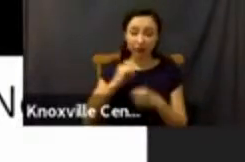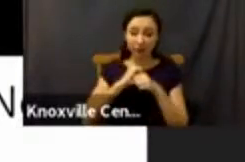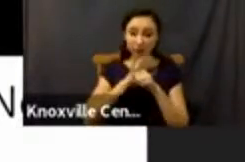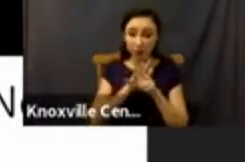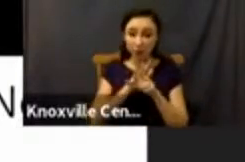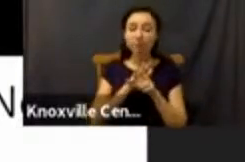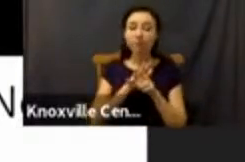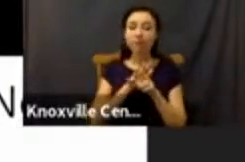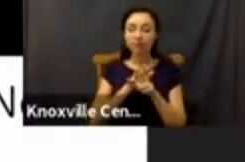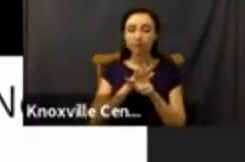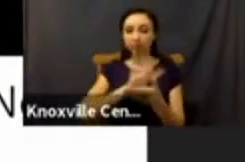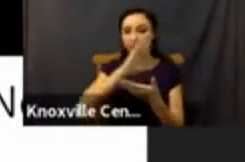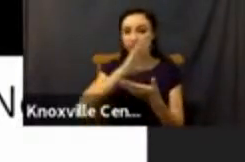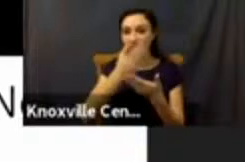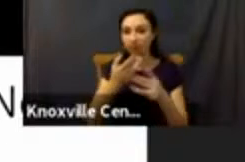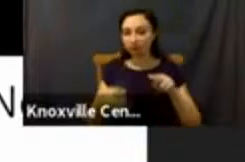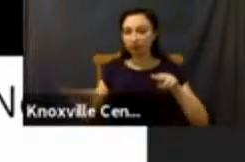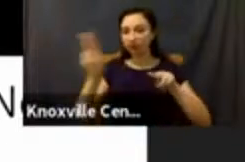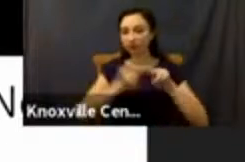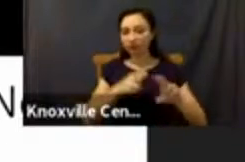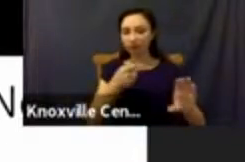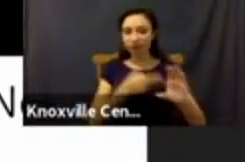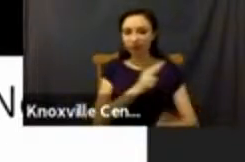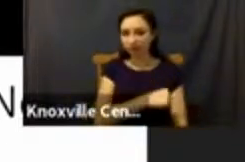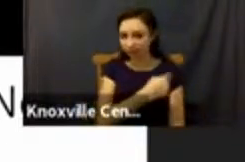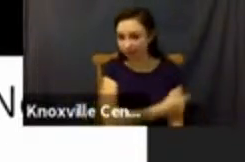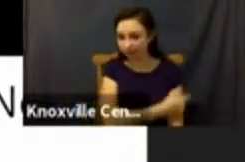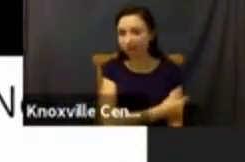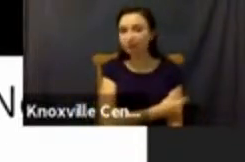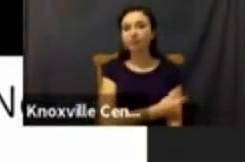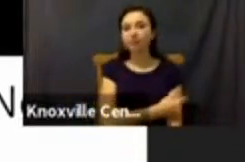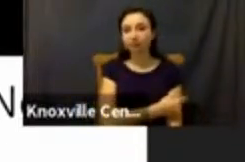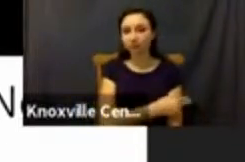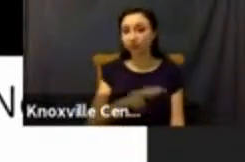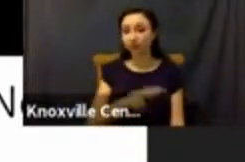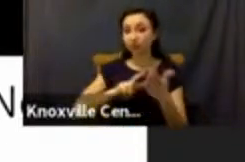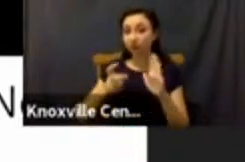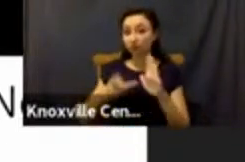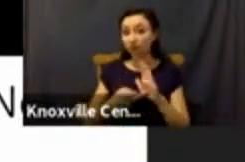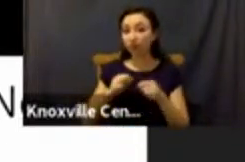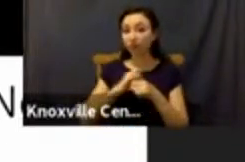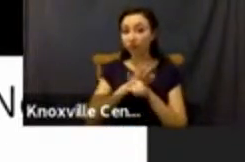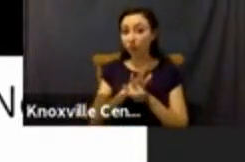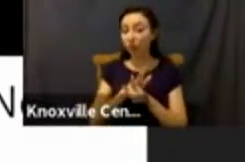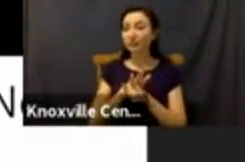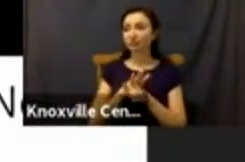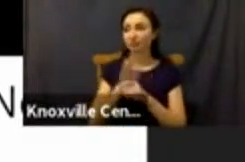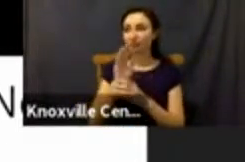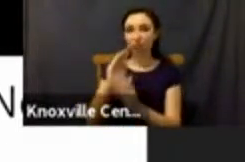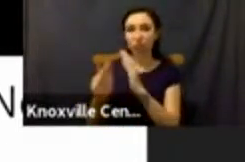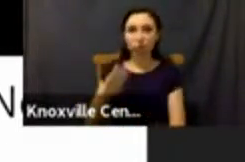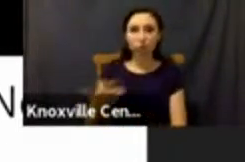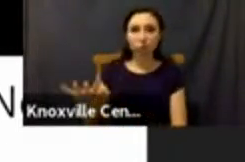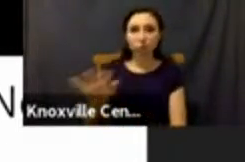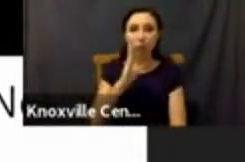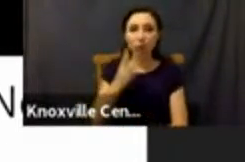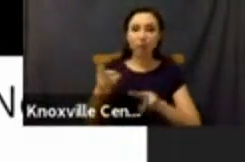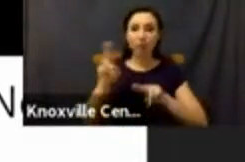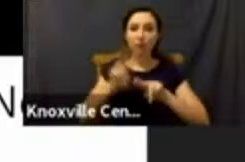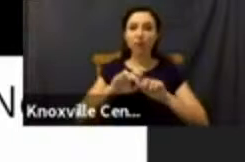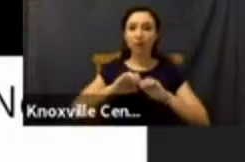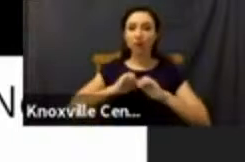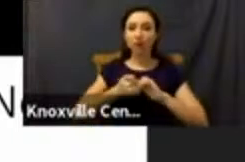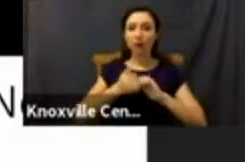the hospitals goes up, and by that nature, COVID burden in the community is going to be up, how does that